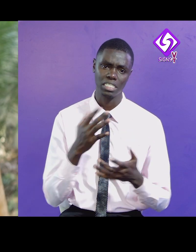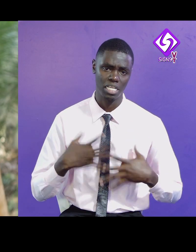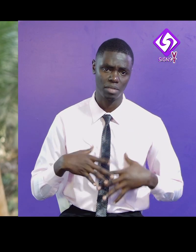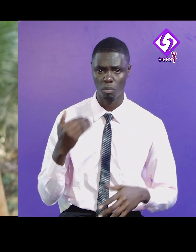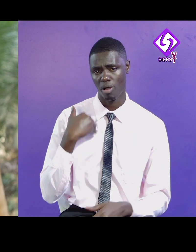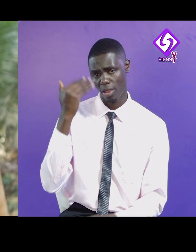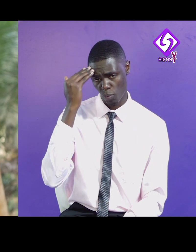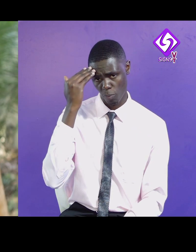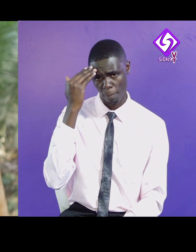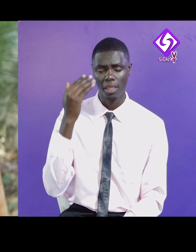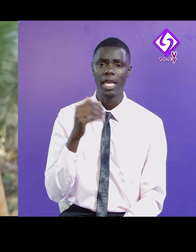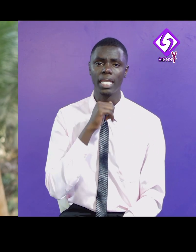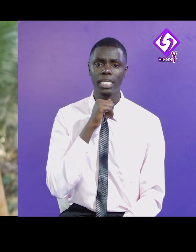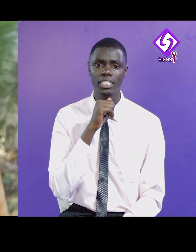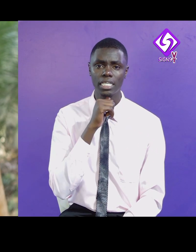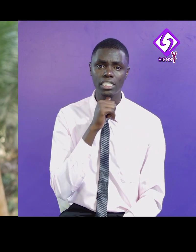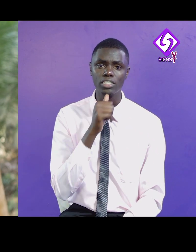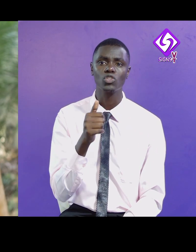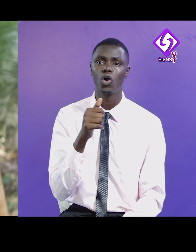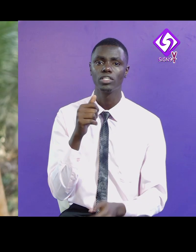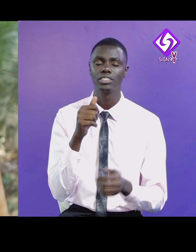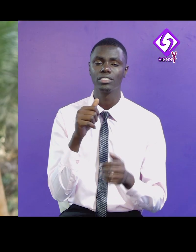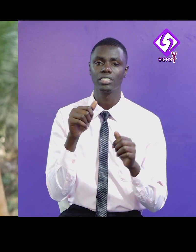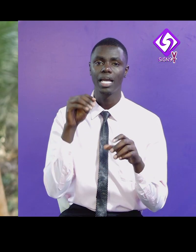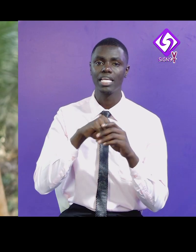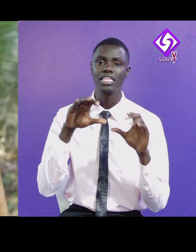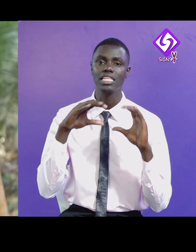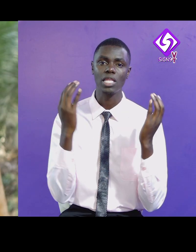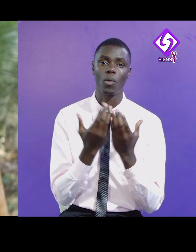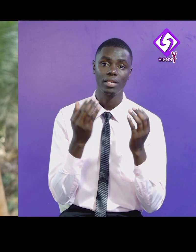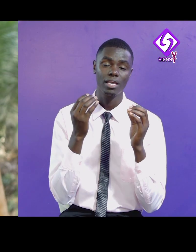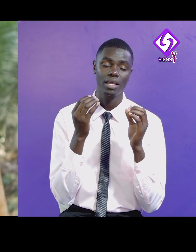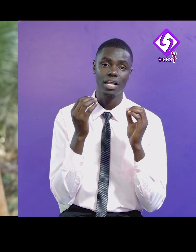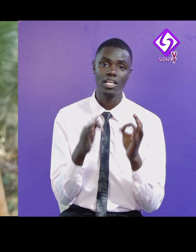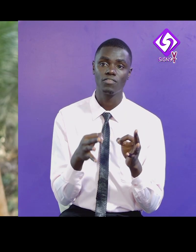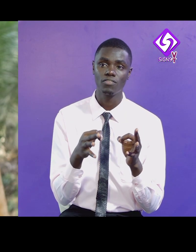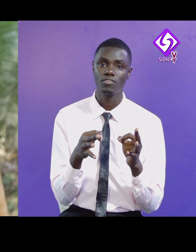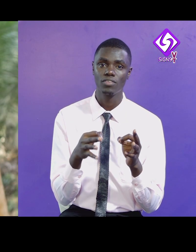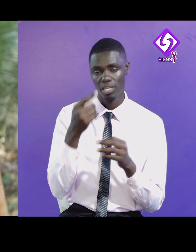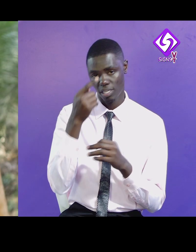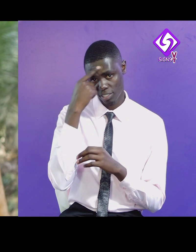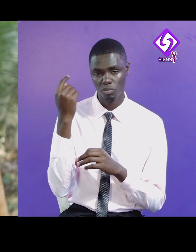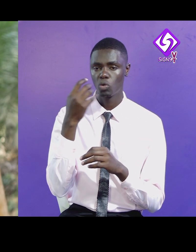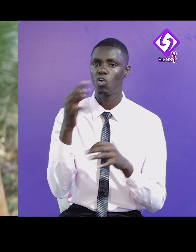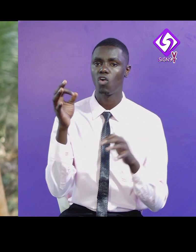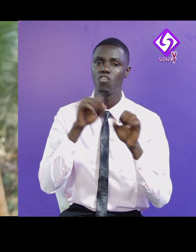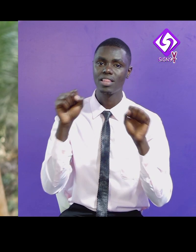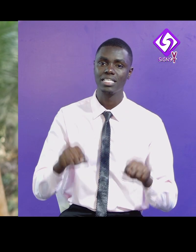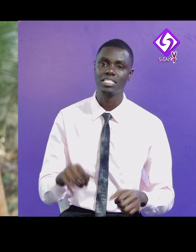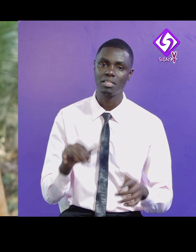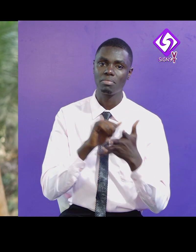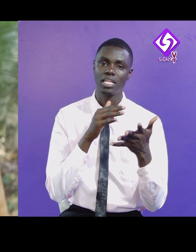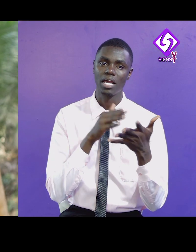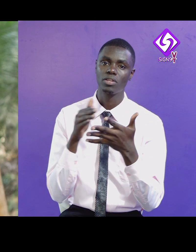and it's not a just world we live in if it is just because of the systems that